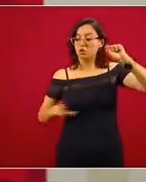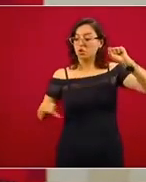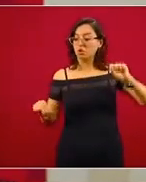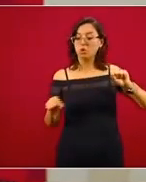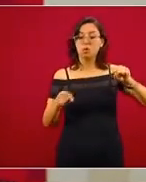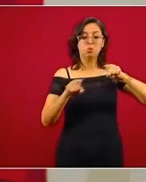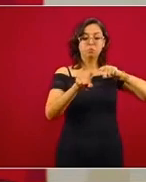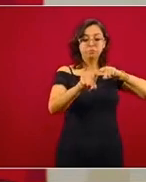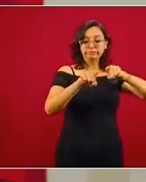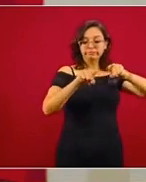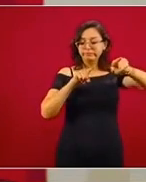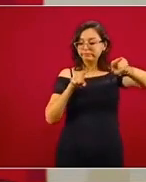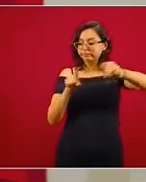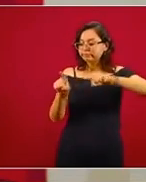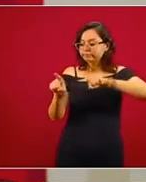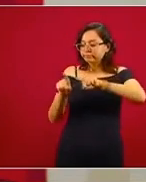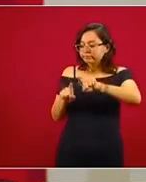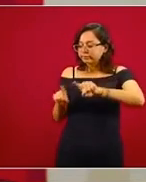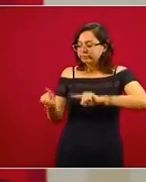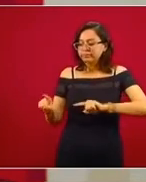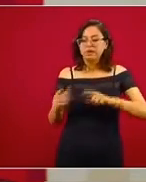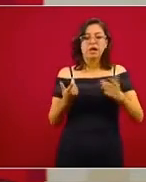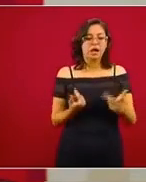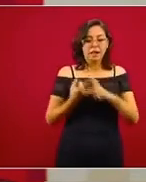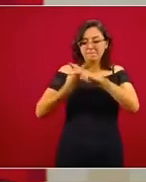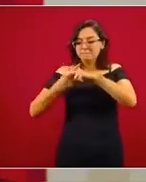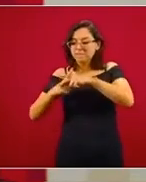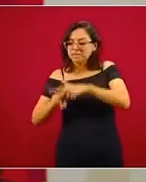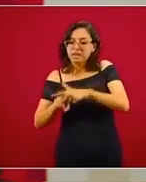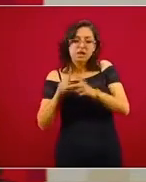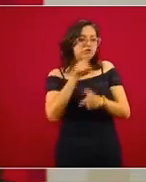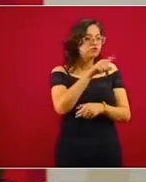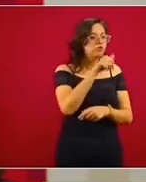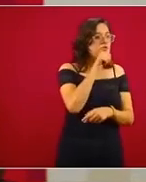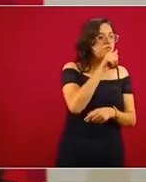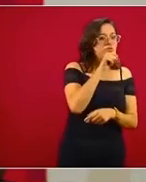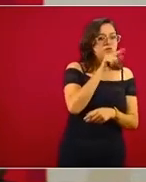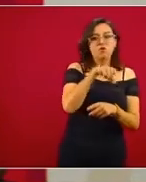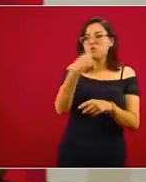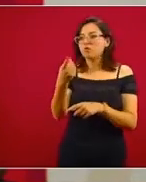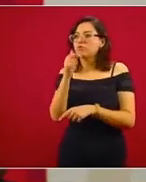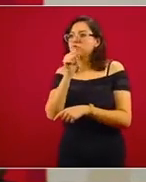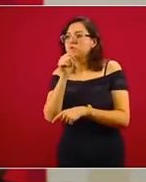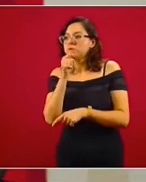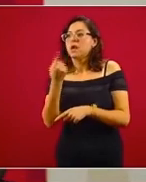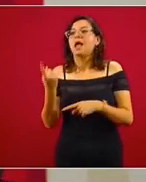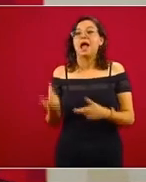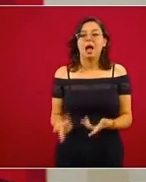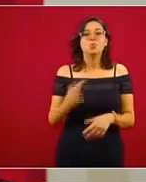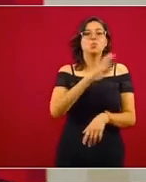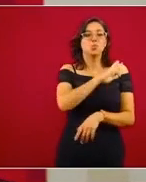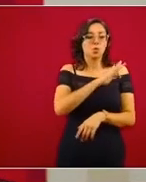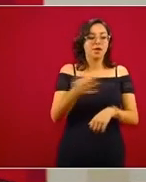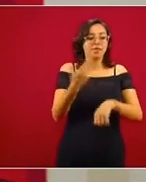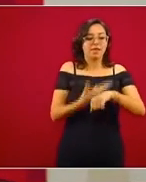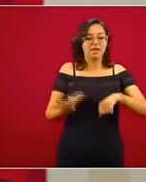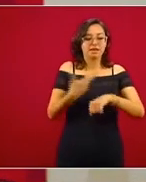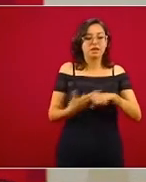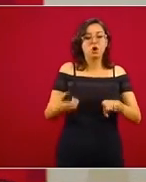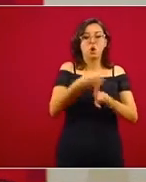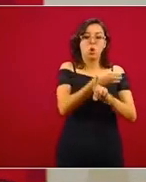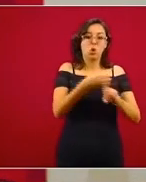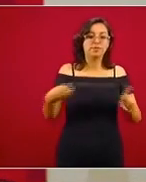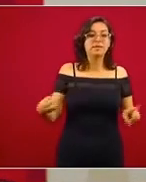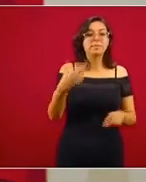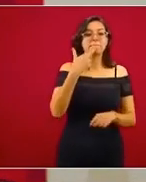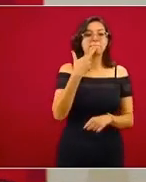different patches. So we'll be able to redistribute the ventilators that we have, mainly in Mexico's social